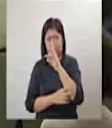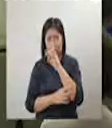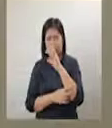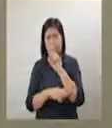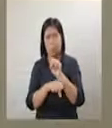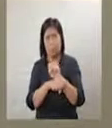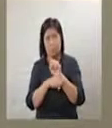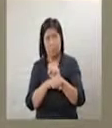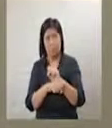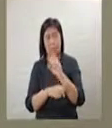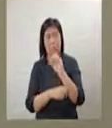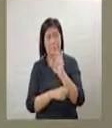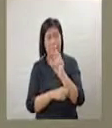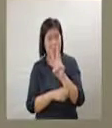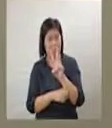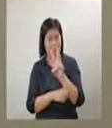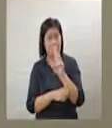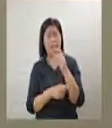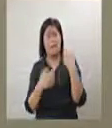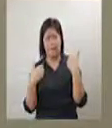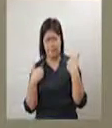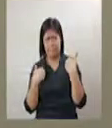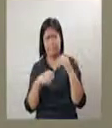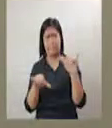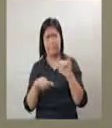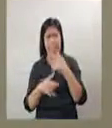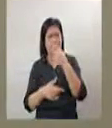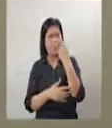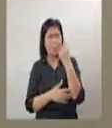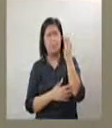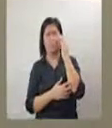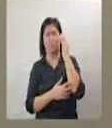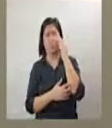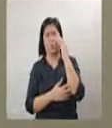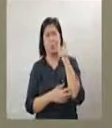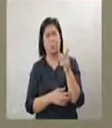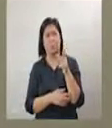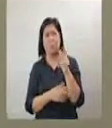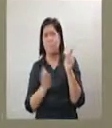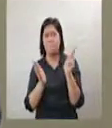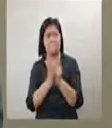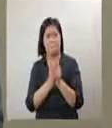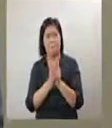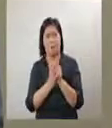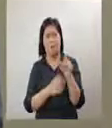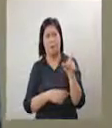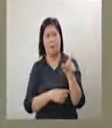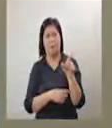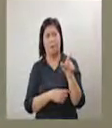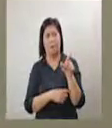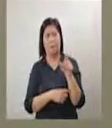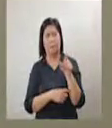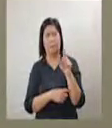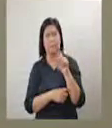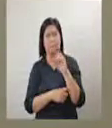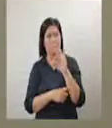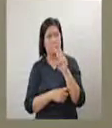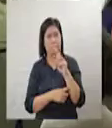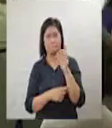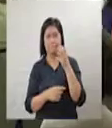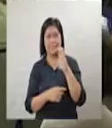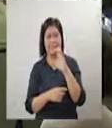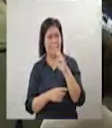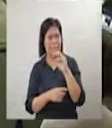because they know that it is unlawful, it's a criminal offense to get pregnant,